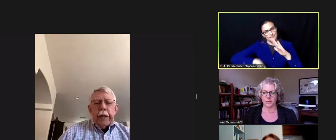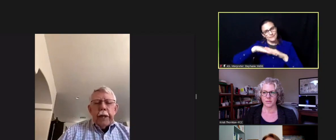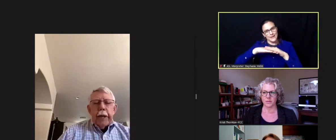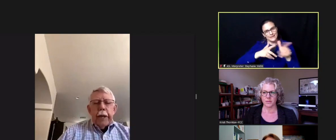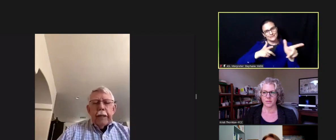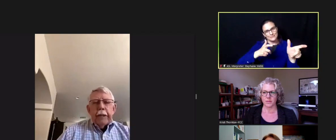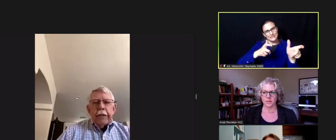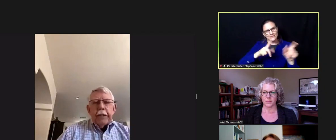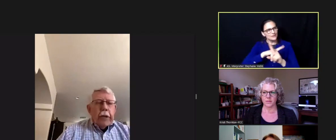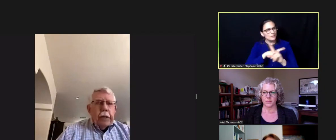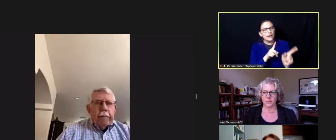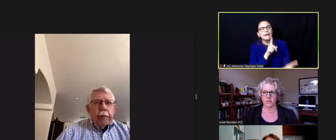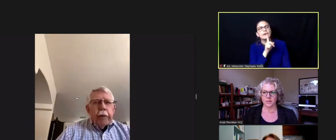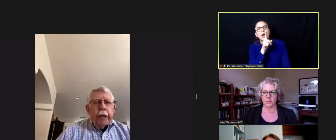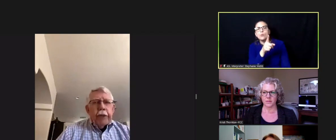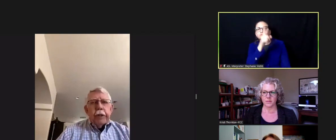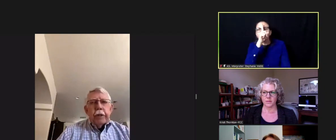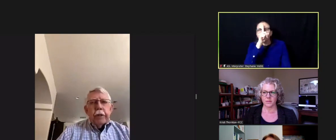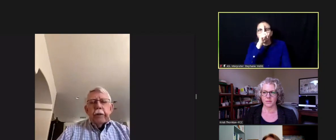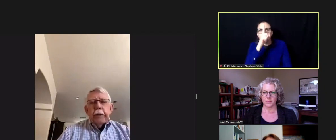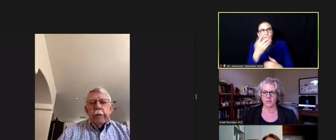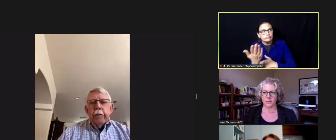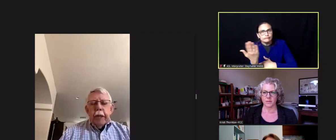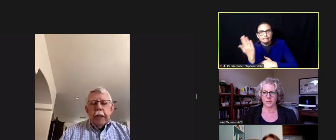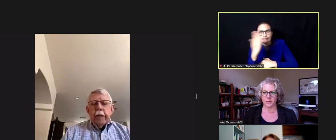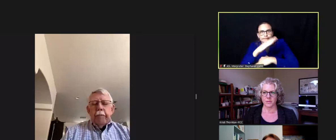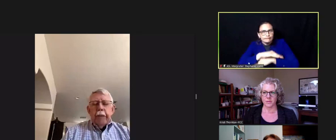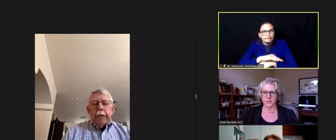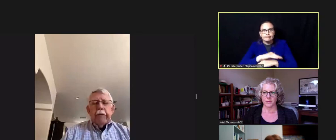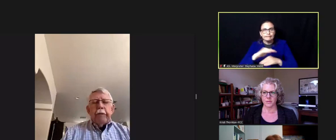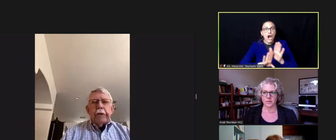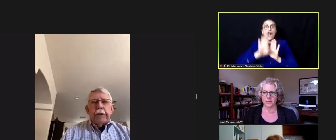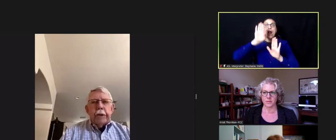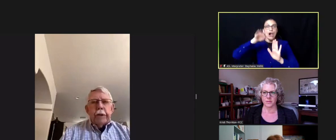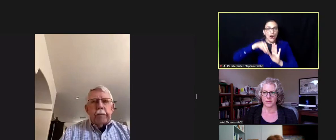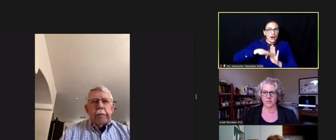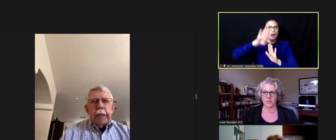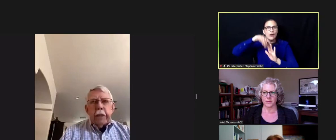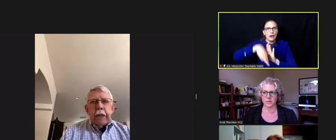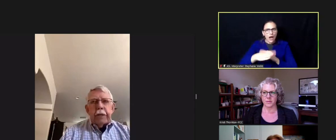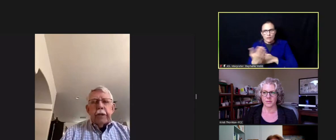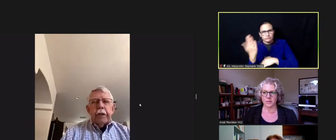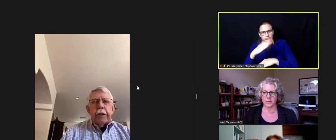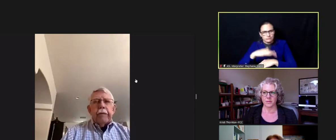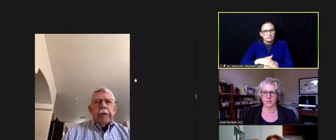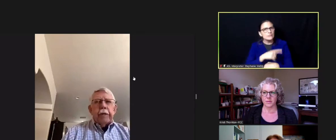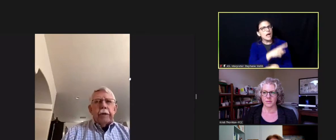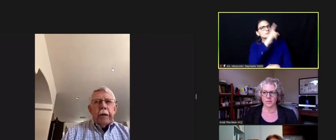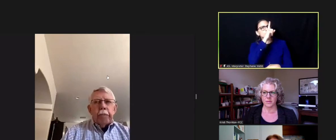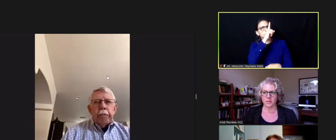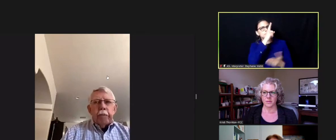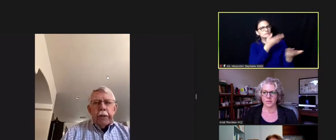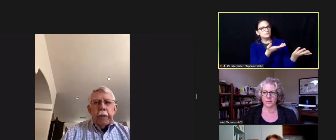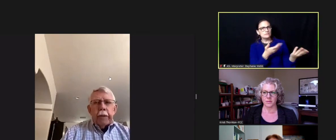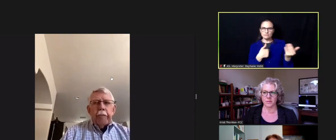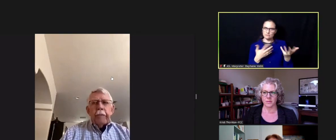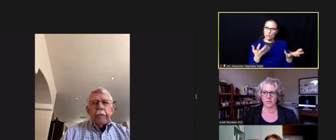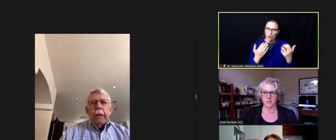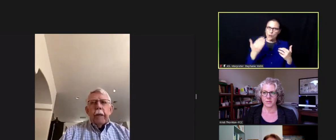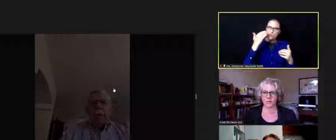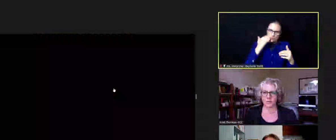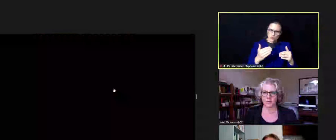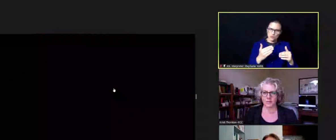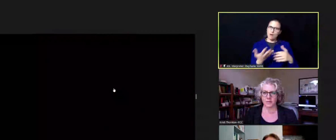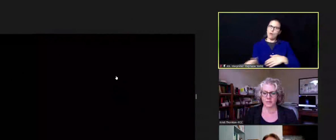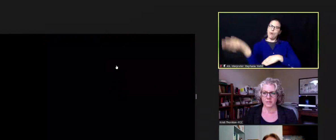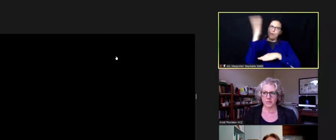different times of the day. So that information could make a big difference in my selection of an internet